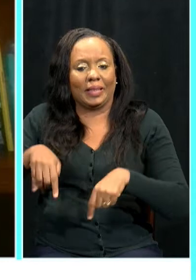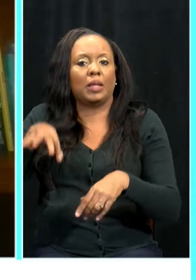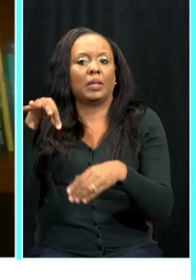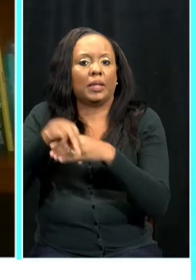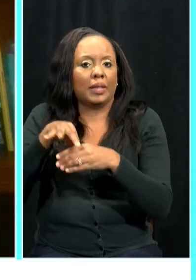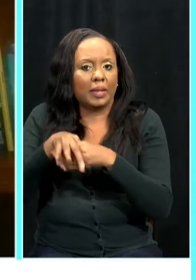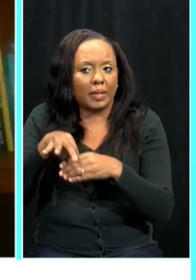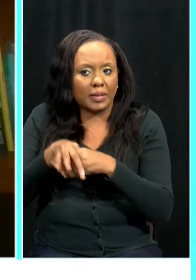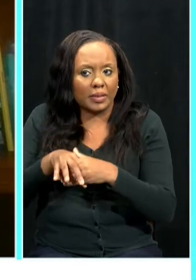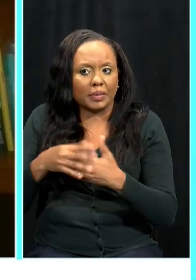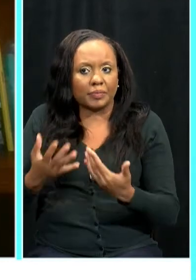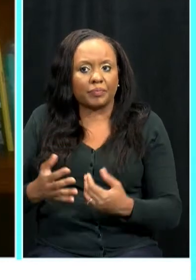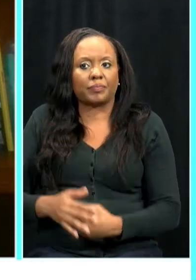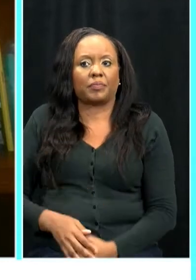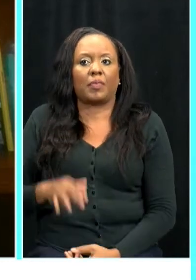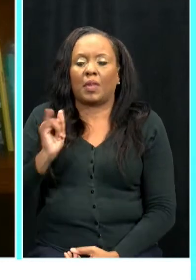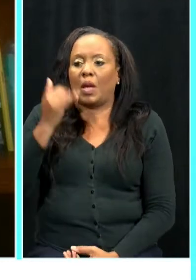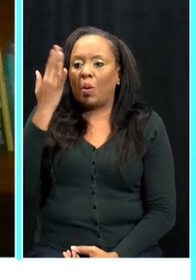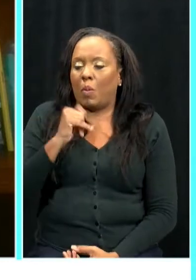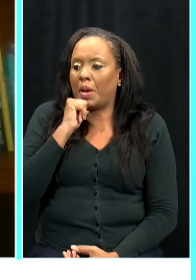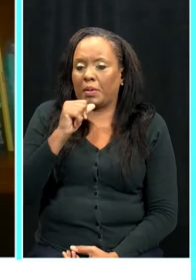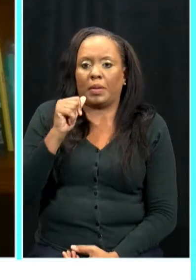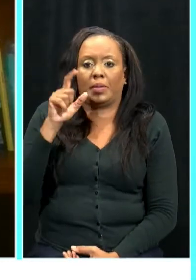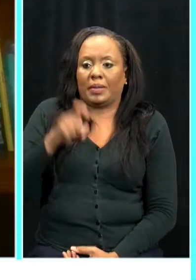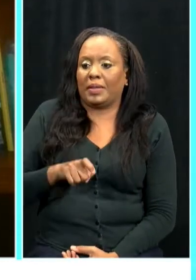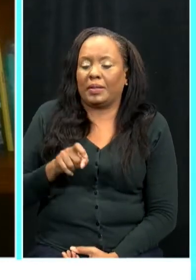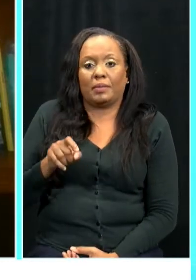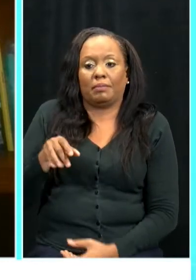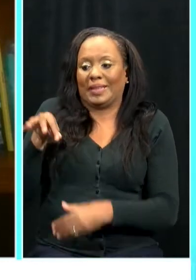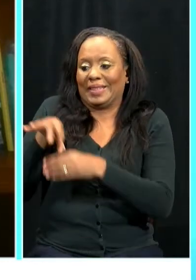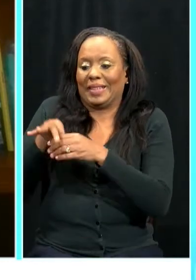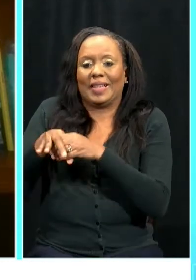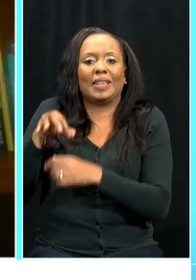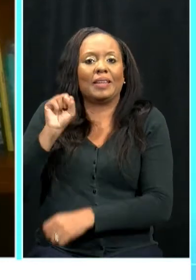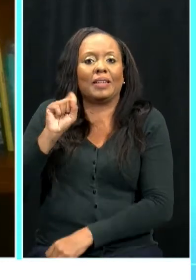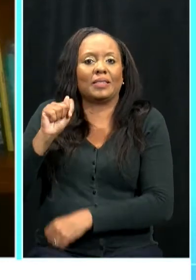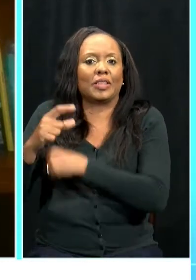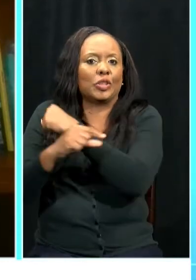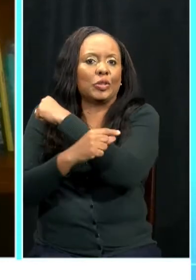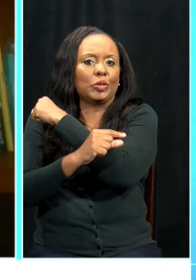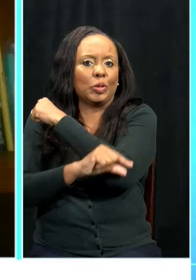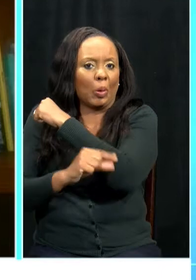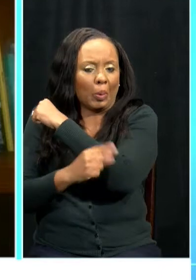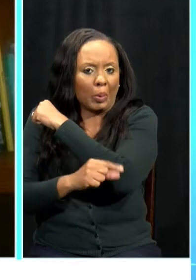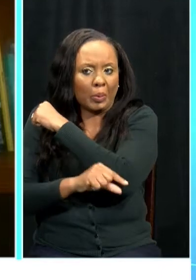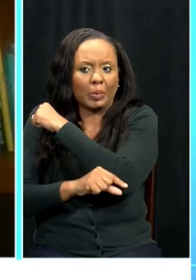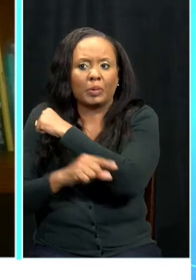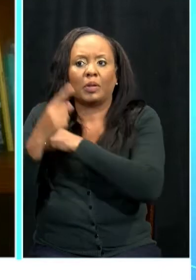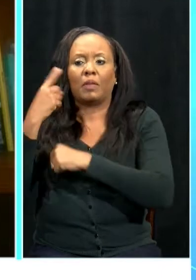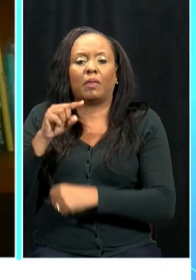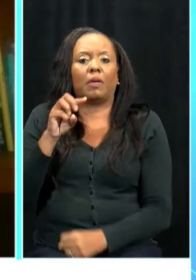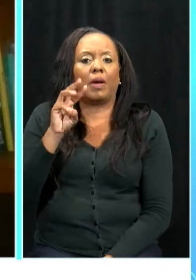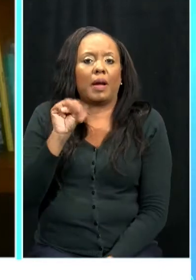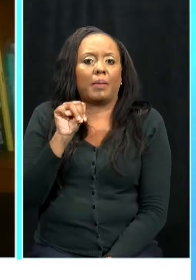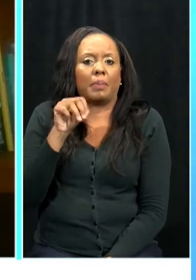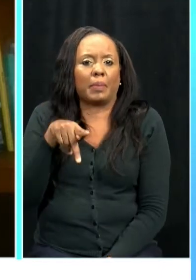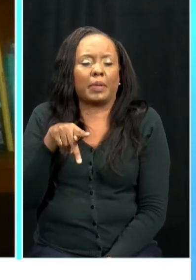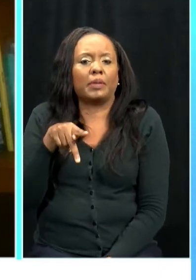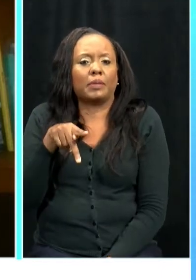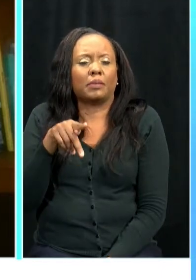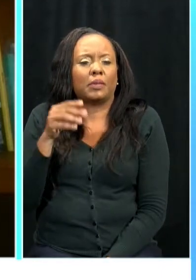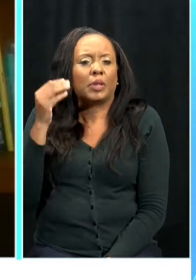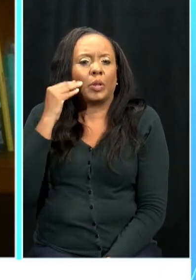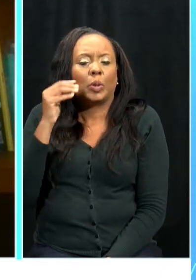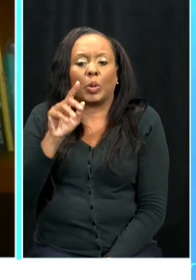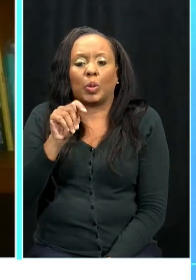called. So you had a by-election in St. George for the act of bringing in MP Tony Moore to replace Glenn Clark.